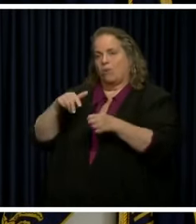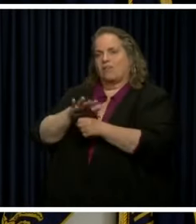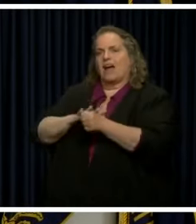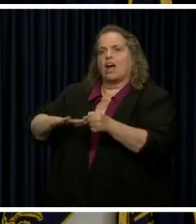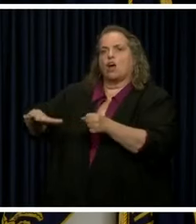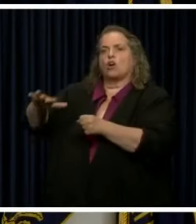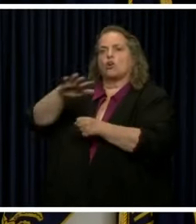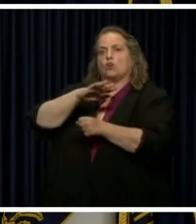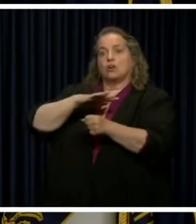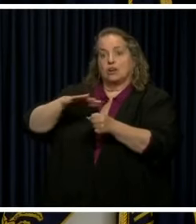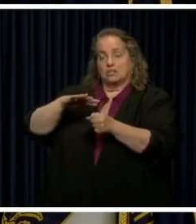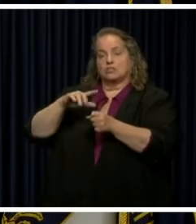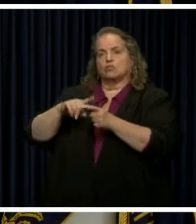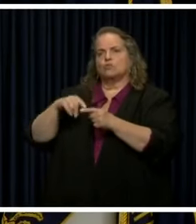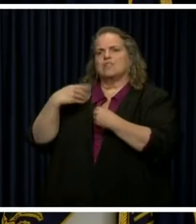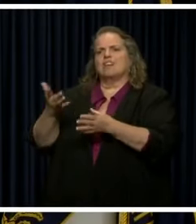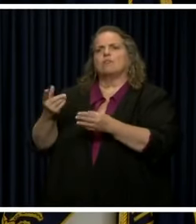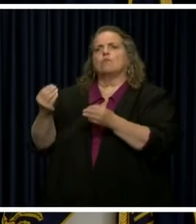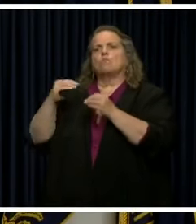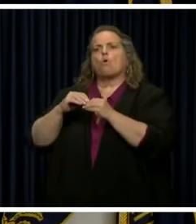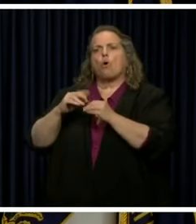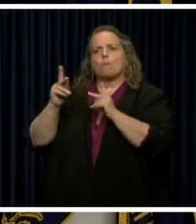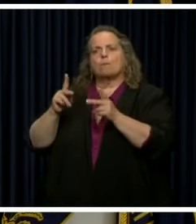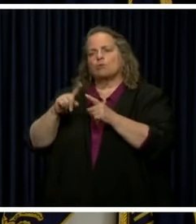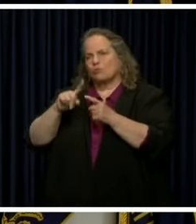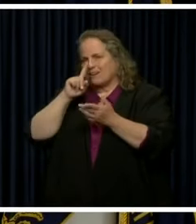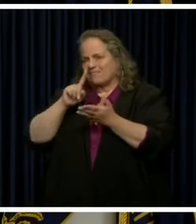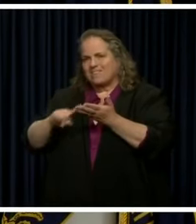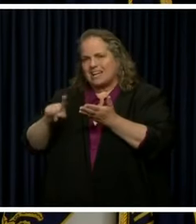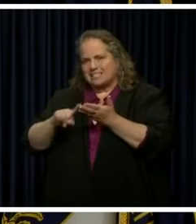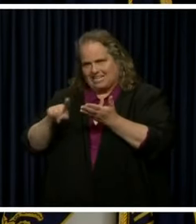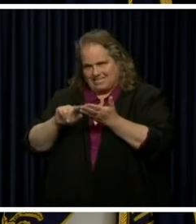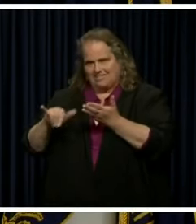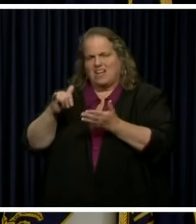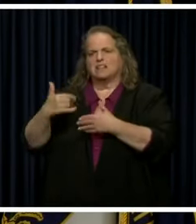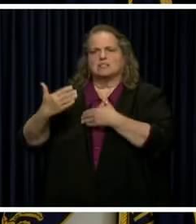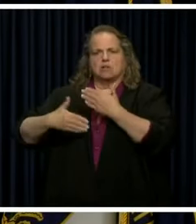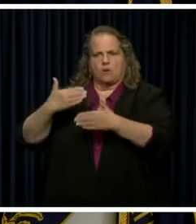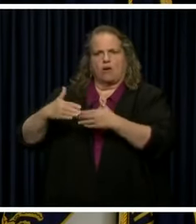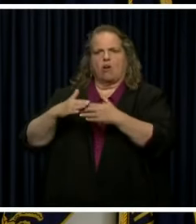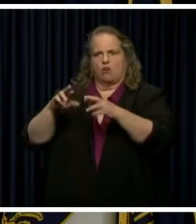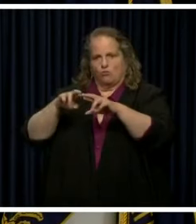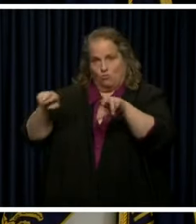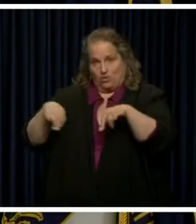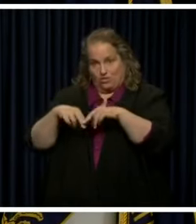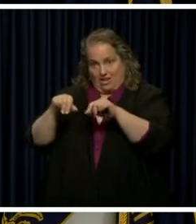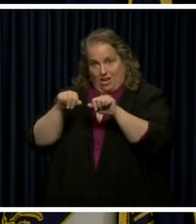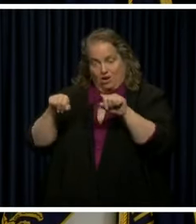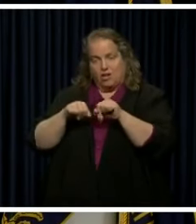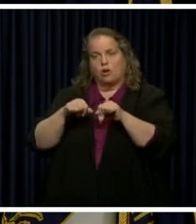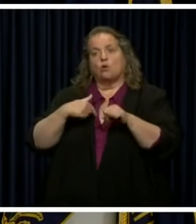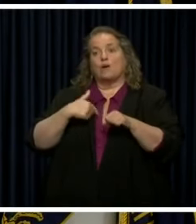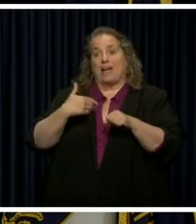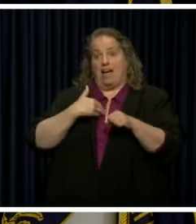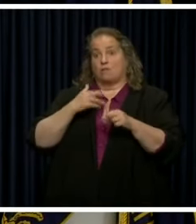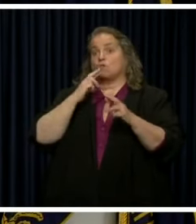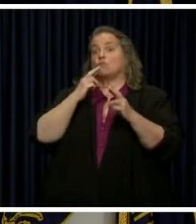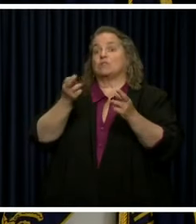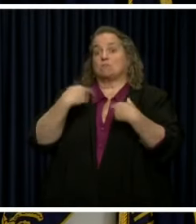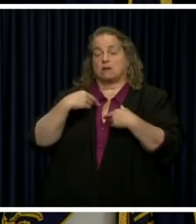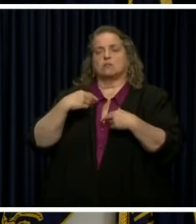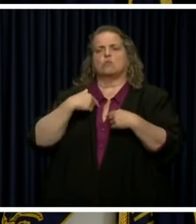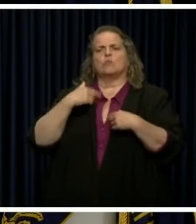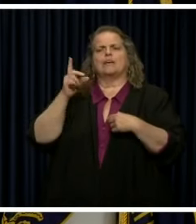regional epidemiologists and give them a few more investigators. That's ongoing on a regional basis. We have the responses to the